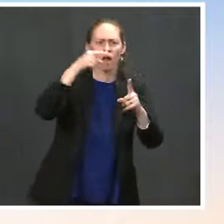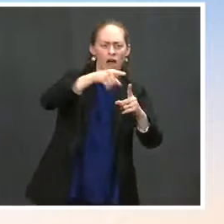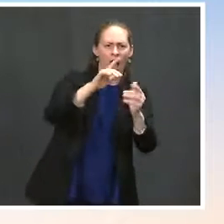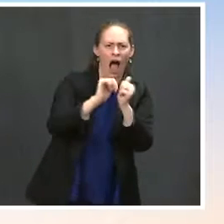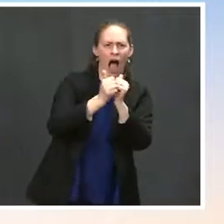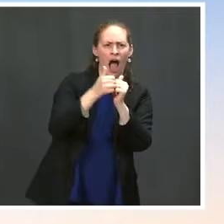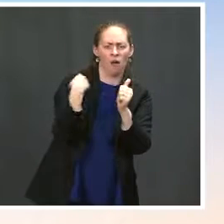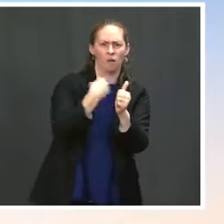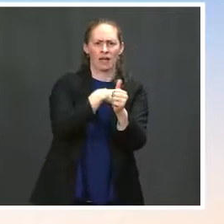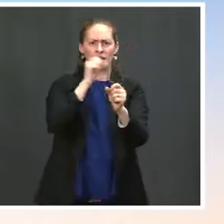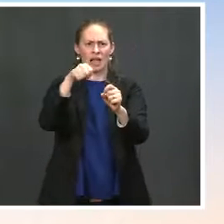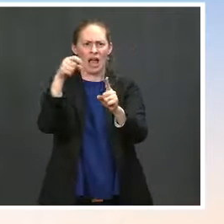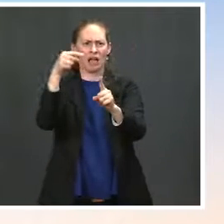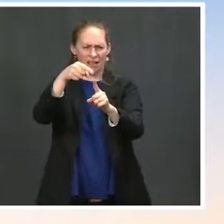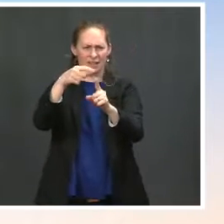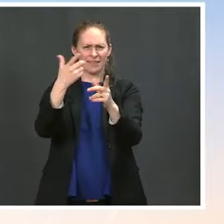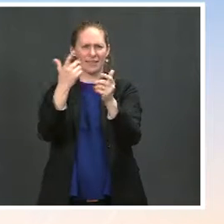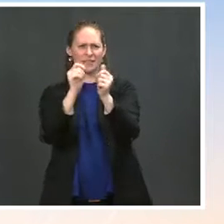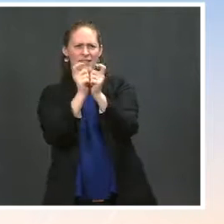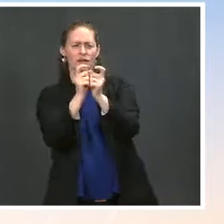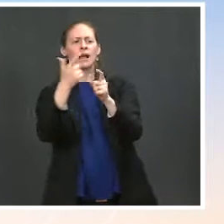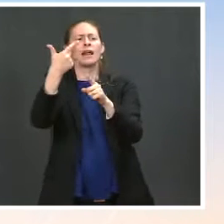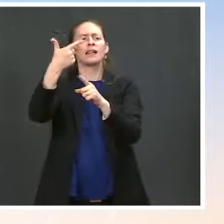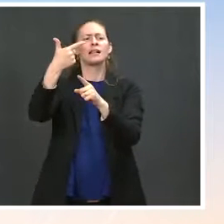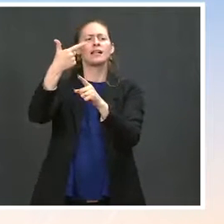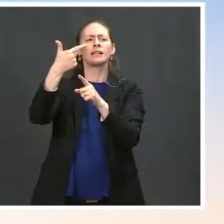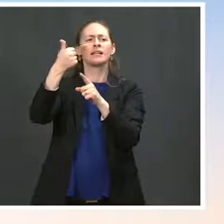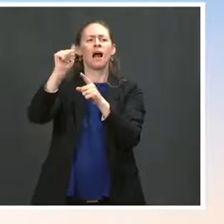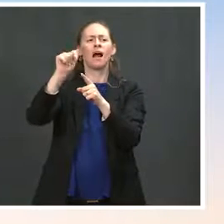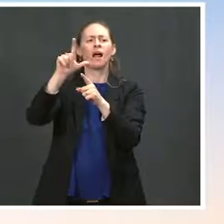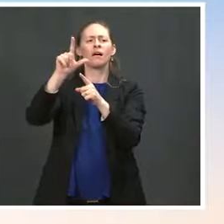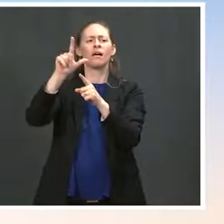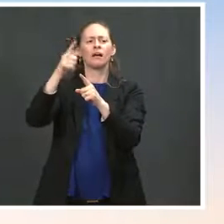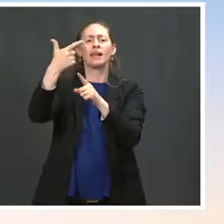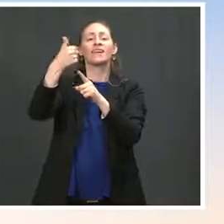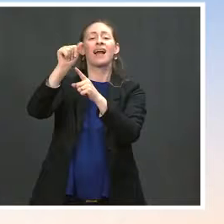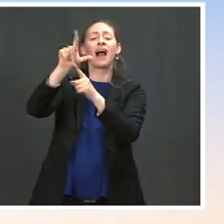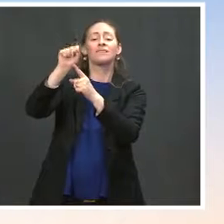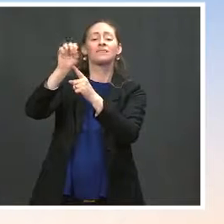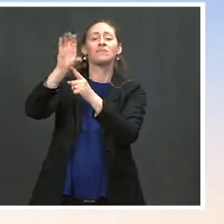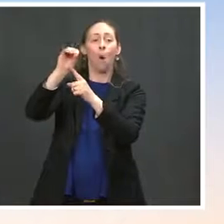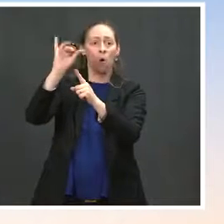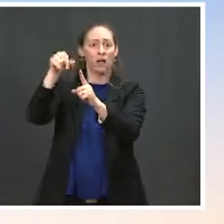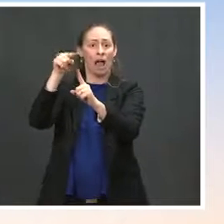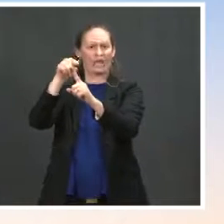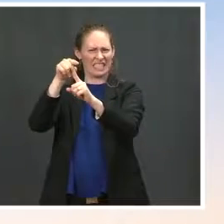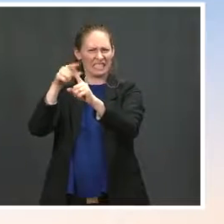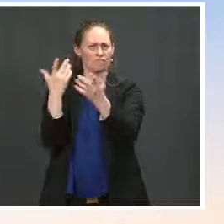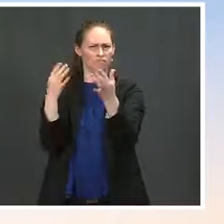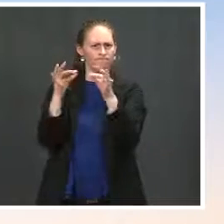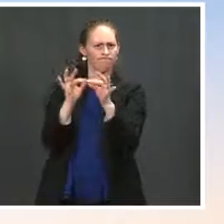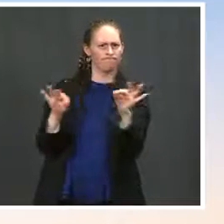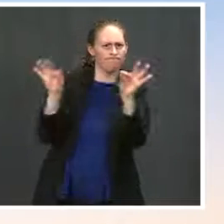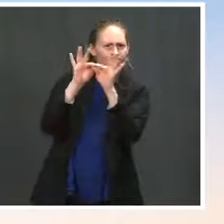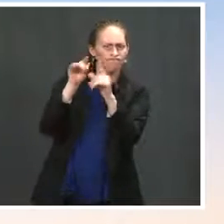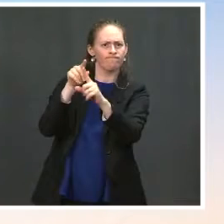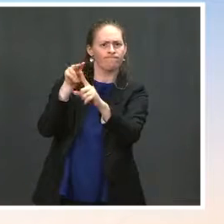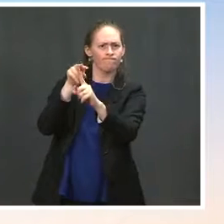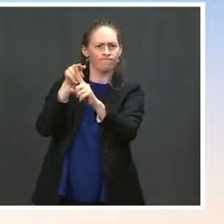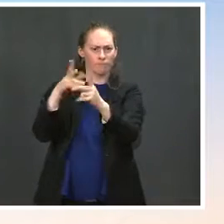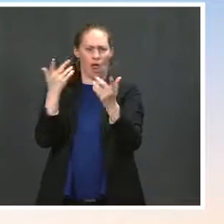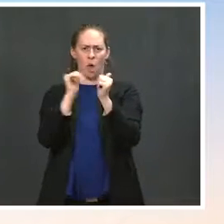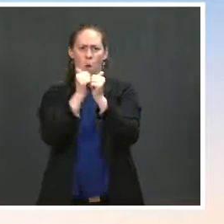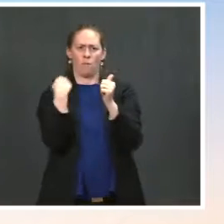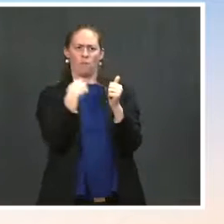do believe Glasgow remains our last best hope to be able to coalesce the world in the right direction and to get the